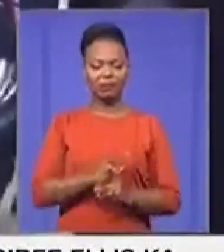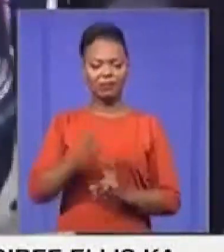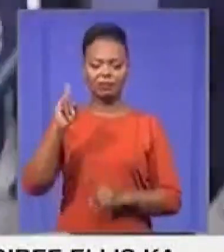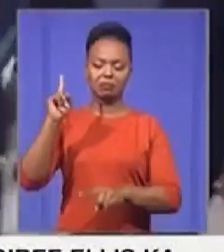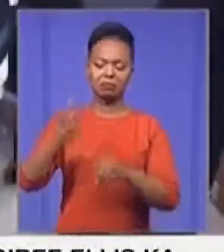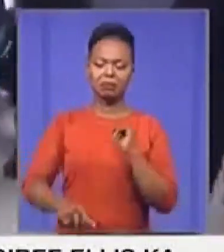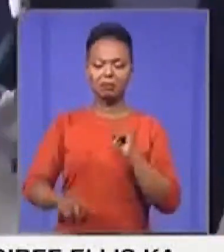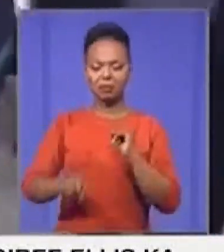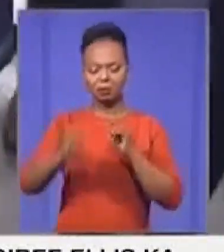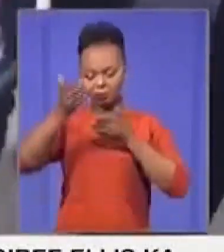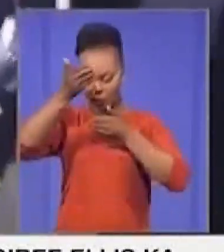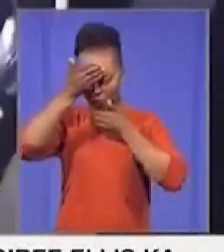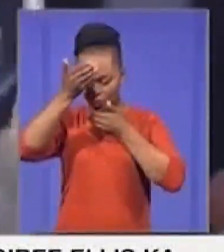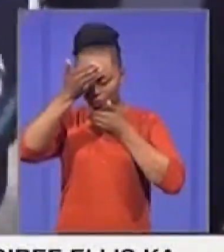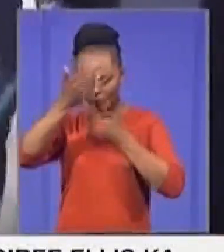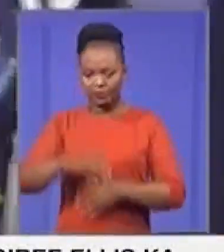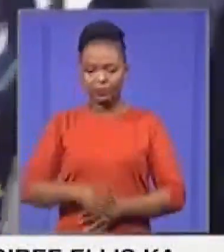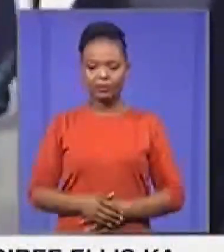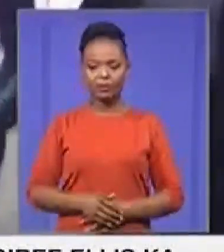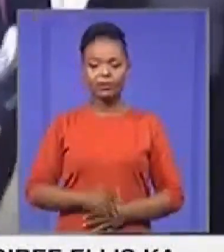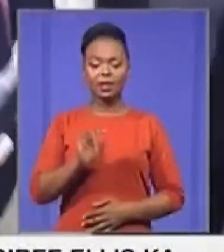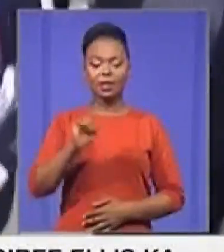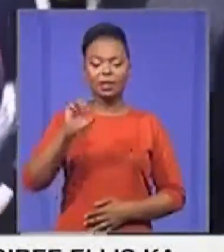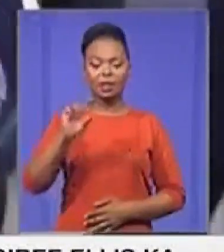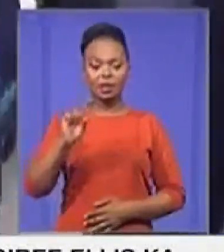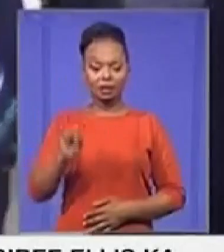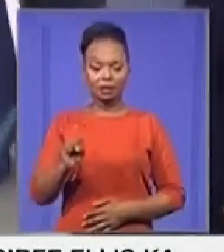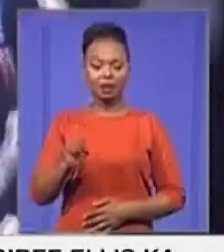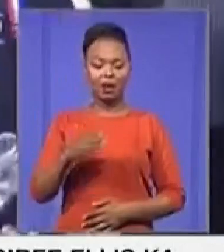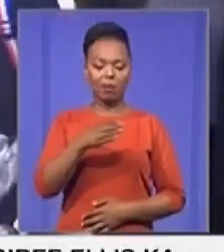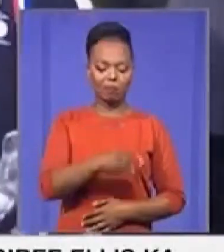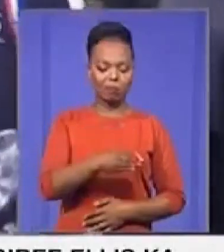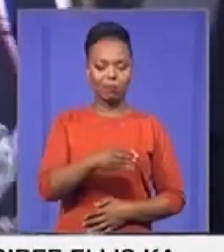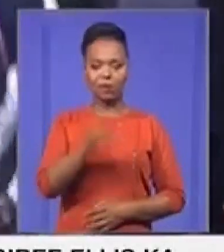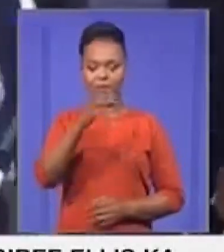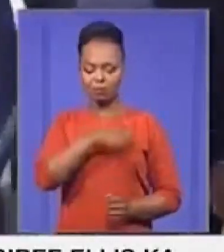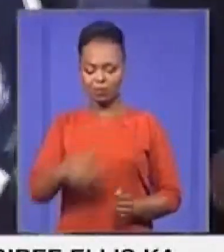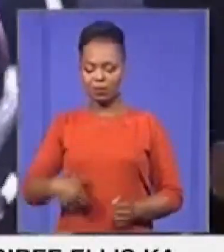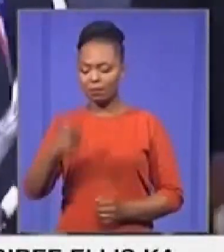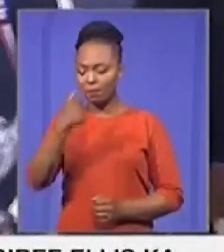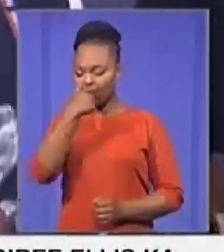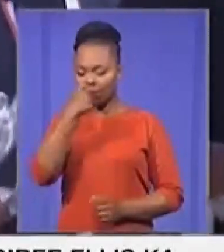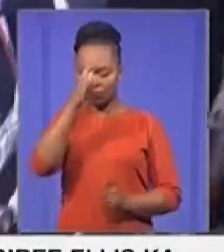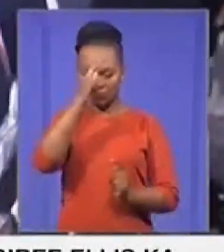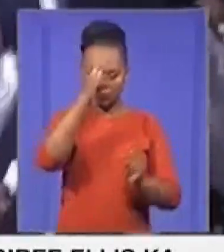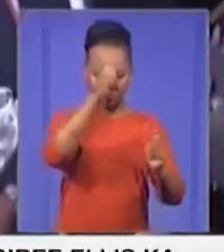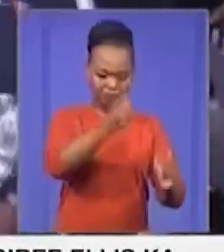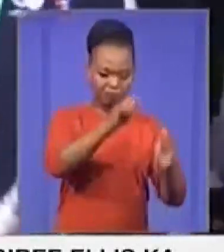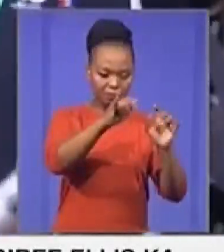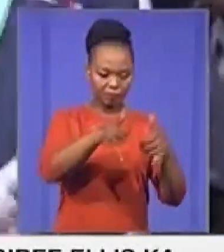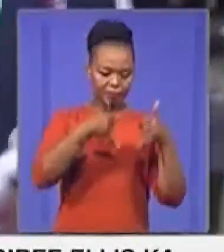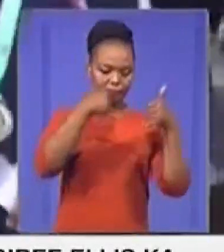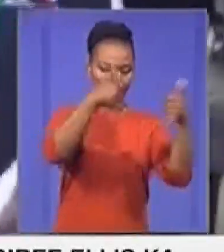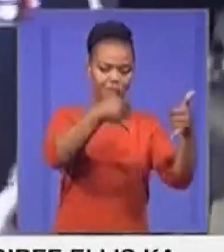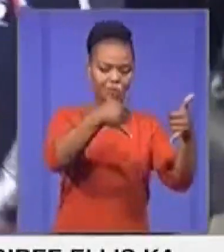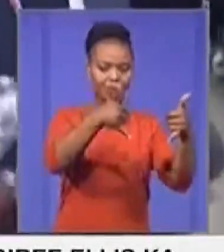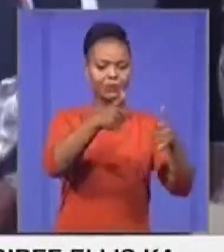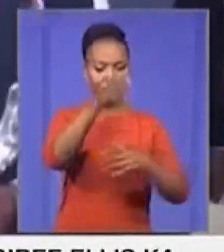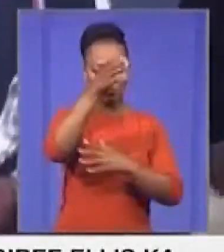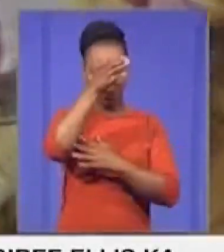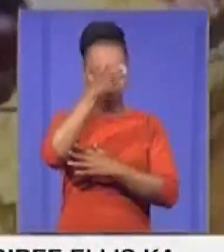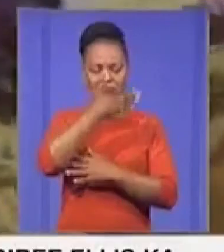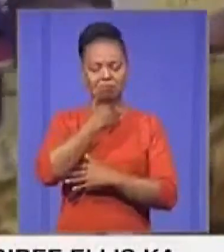Morocco. Ellis o tlo hlomphiwa ke mopresidente Cyril Ramaphosa morago ga karolo e kgolo kgweding ya maoto